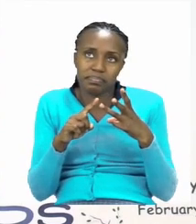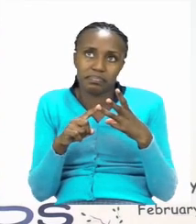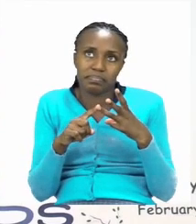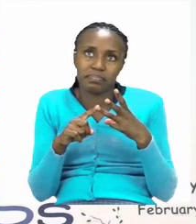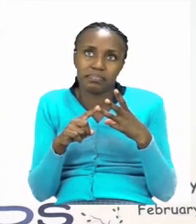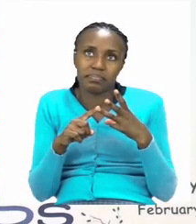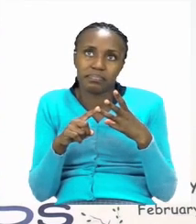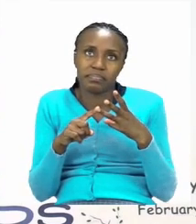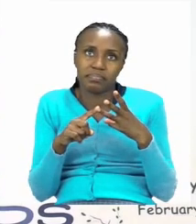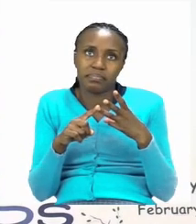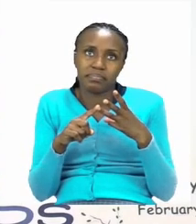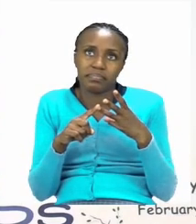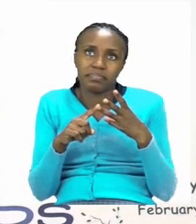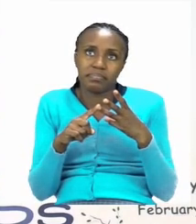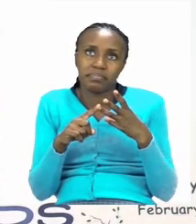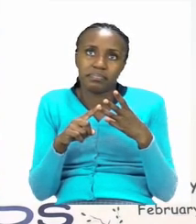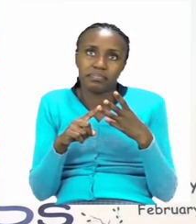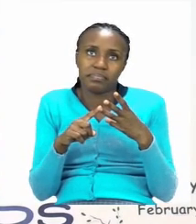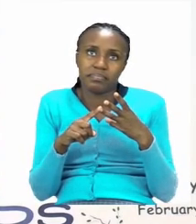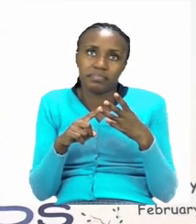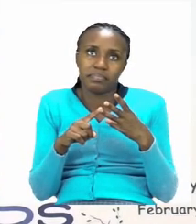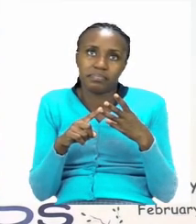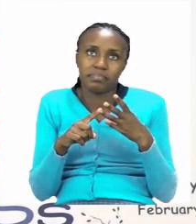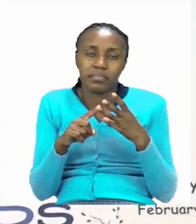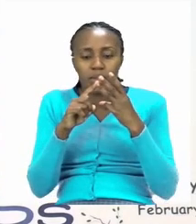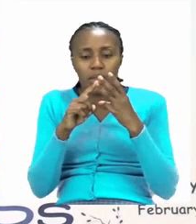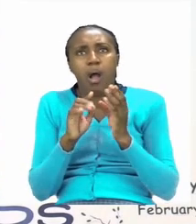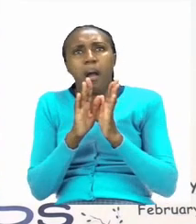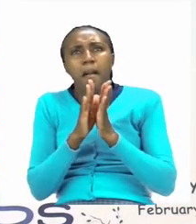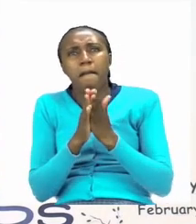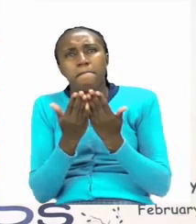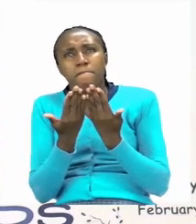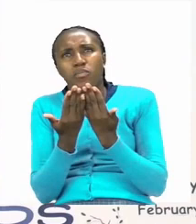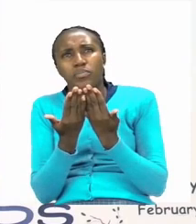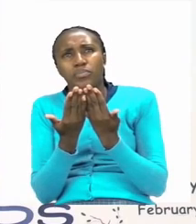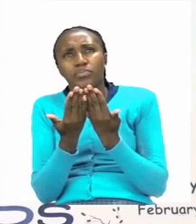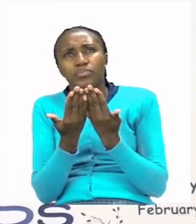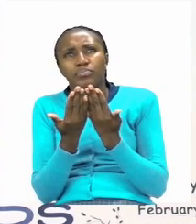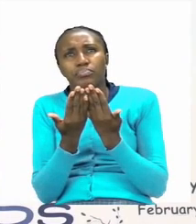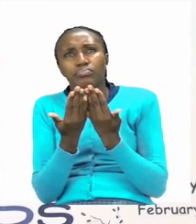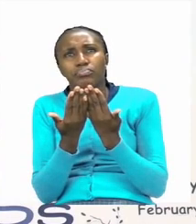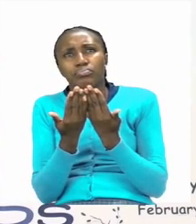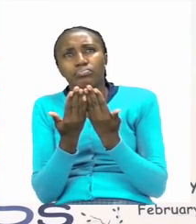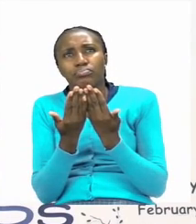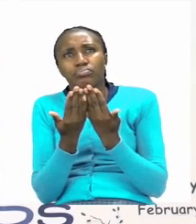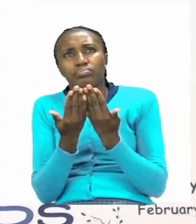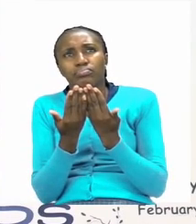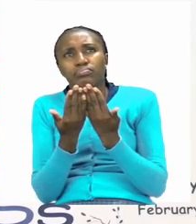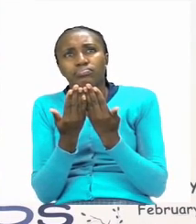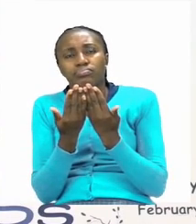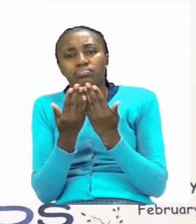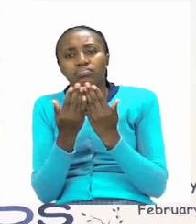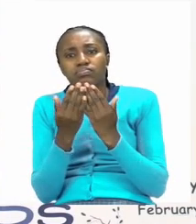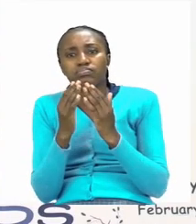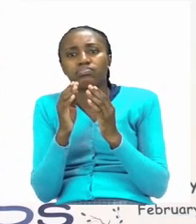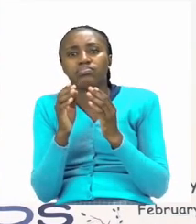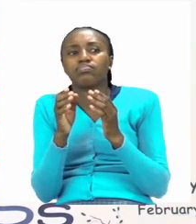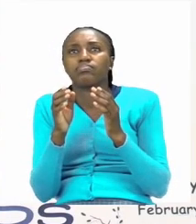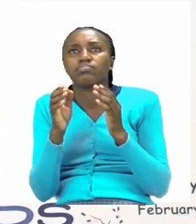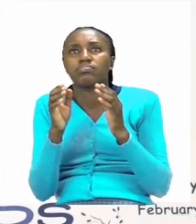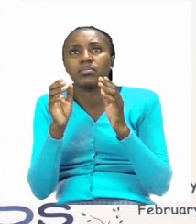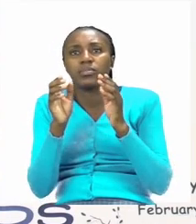the third one says, the books are dash the